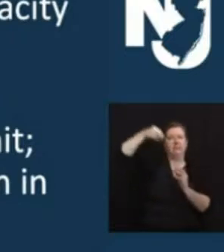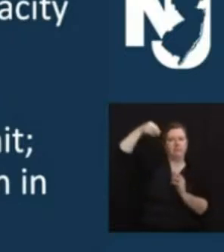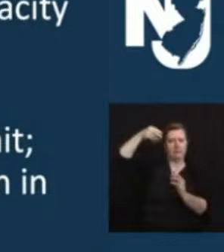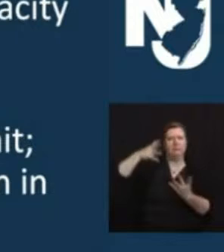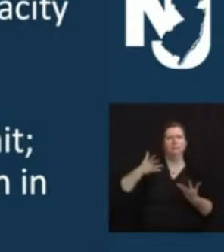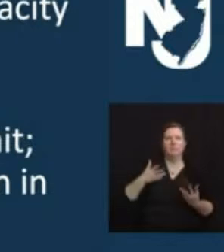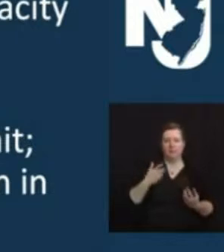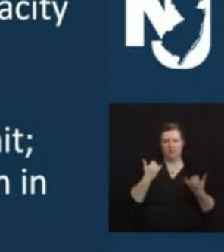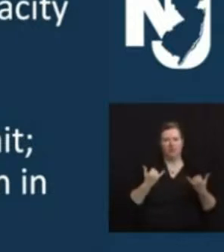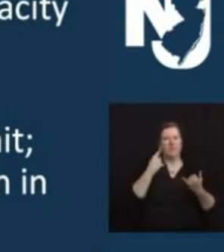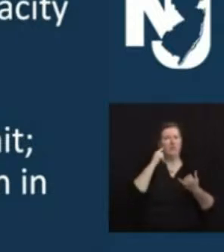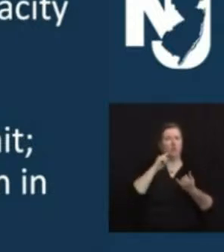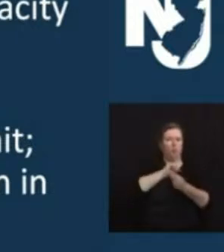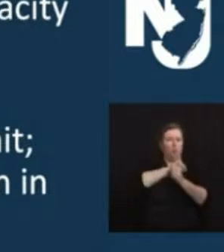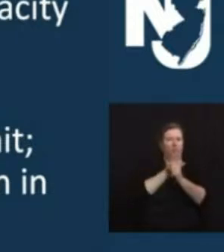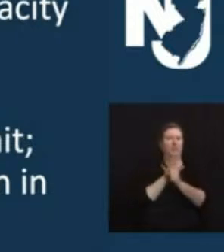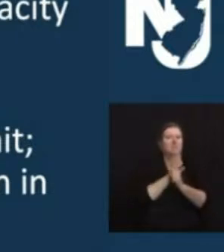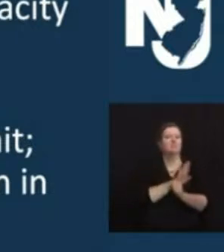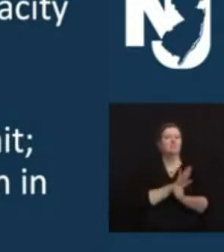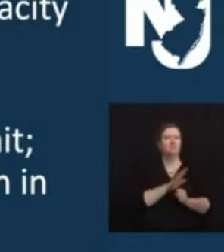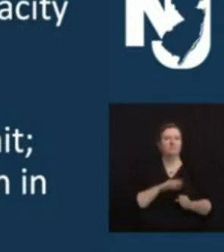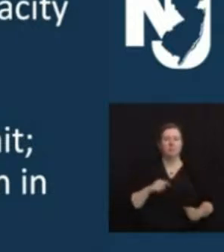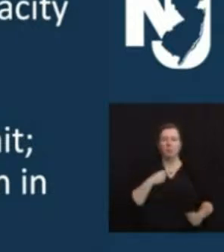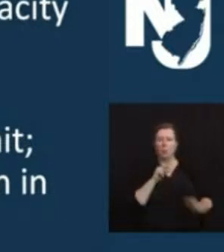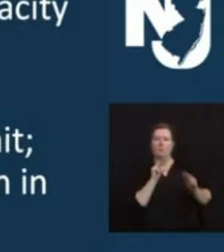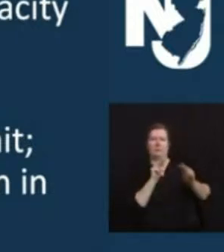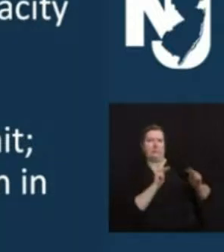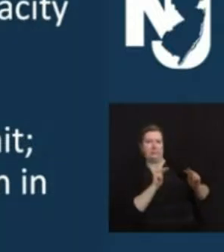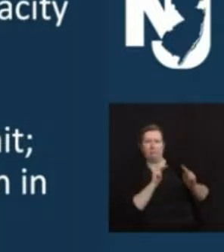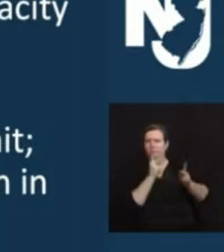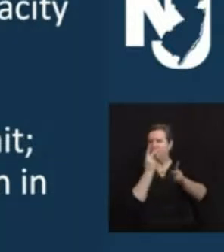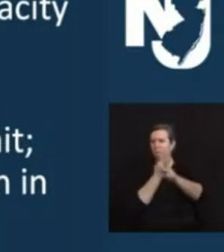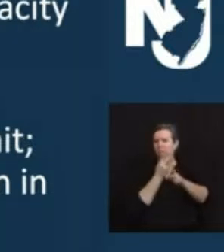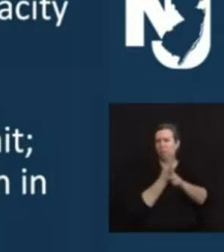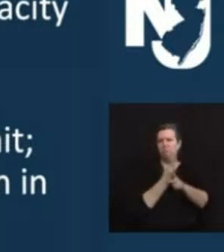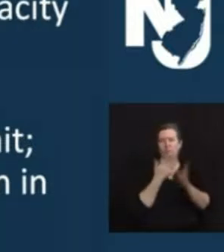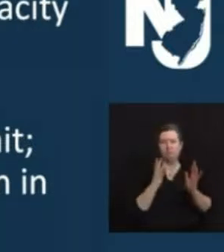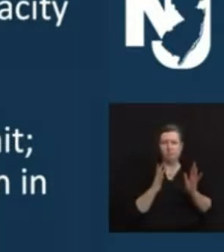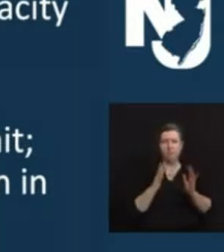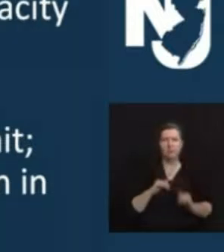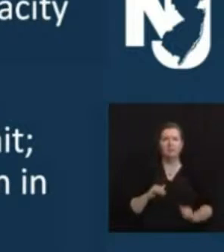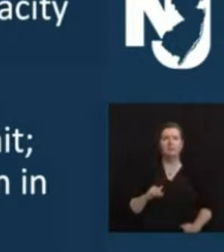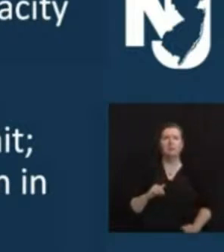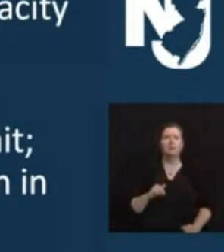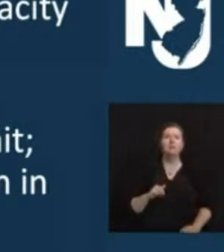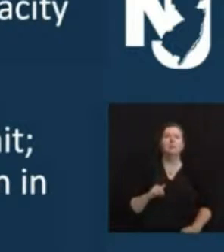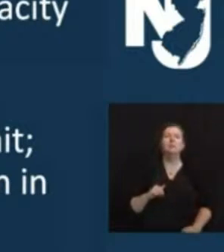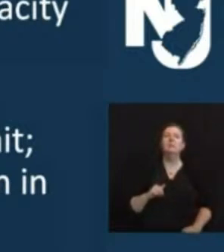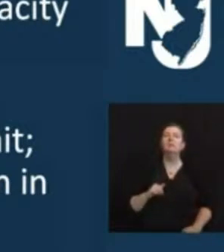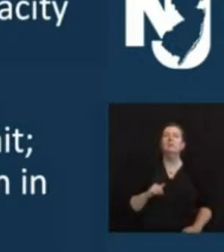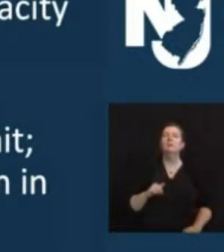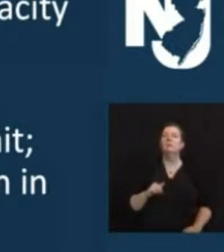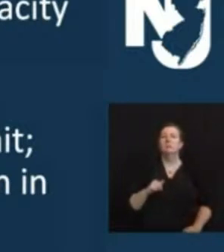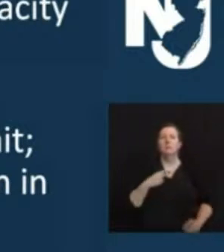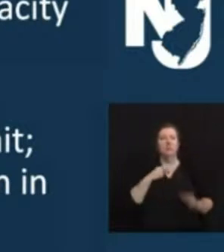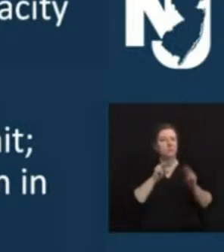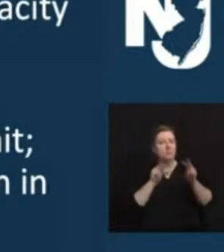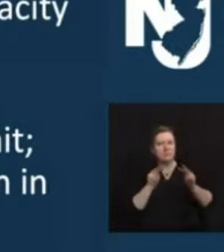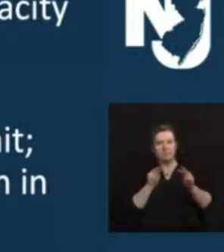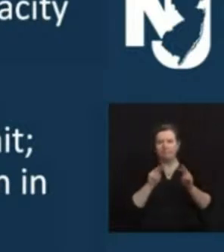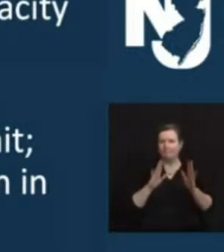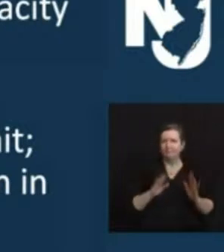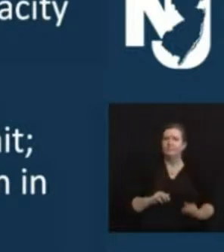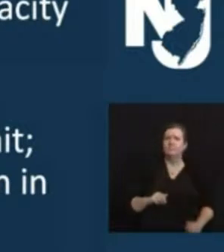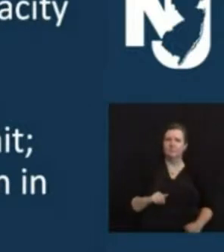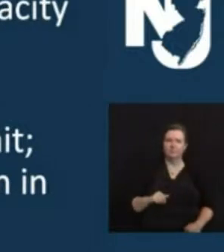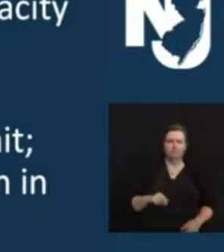top of that. So that is the one caution or footnote we would put on this. We will as you would hope we would, we're going to